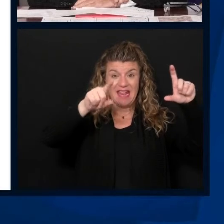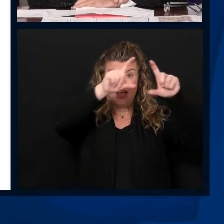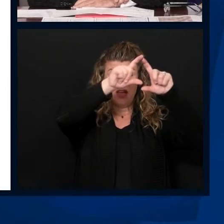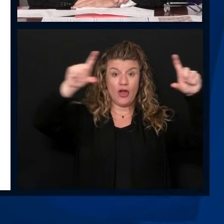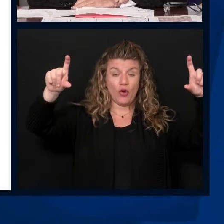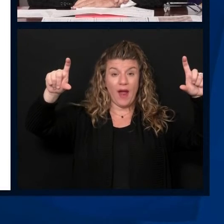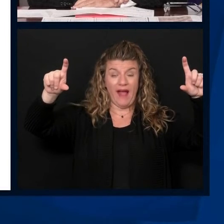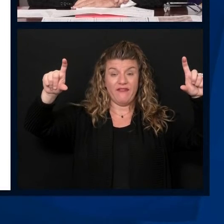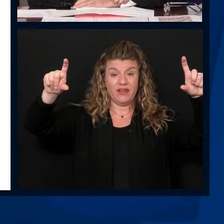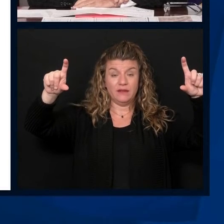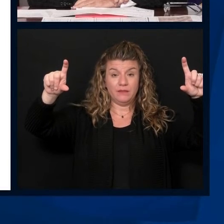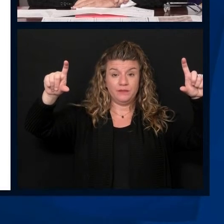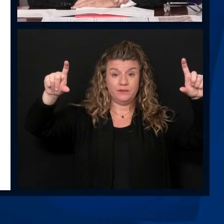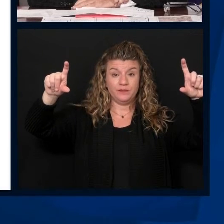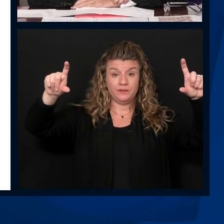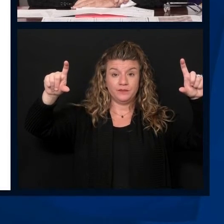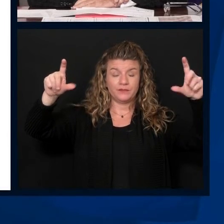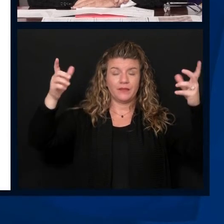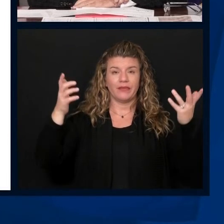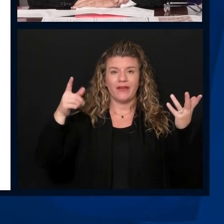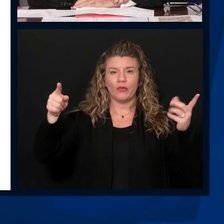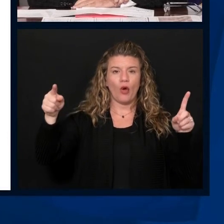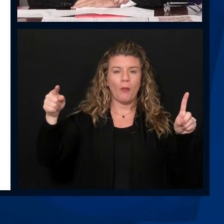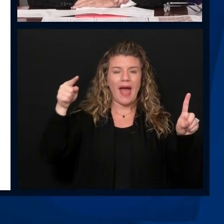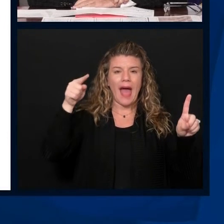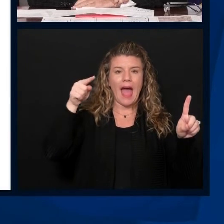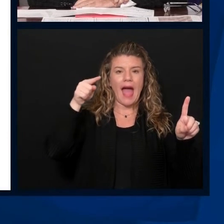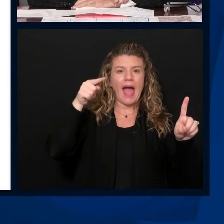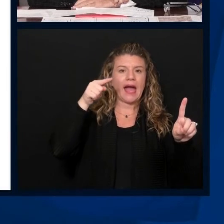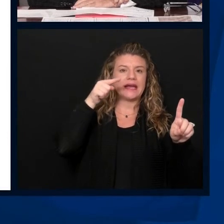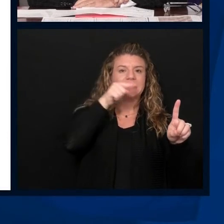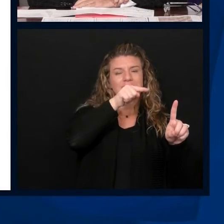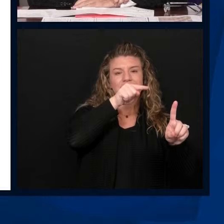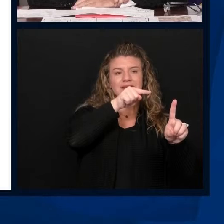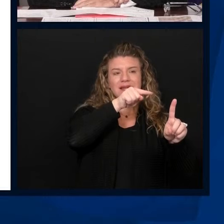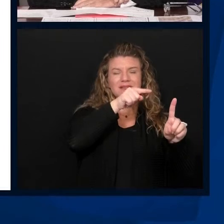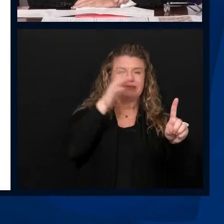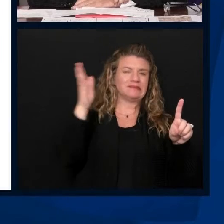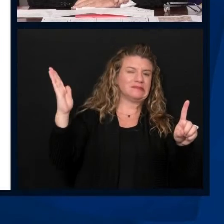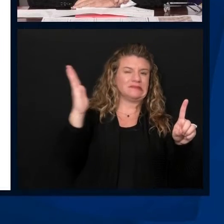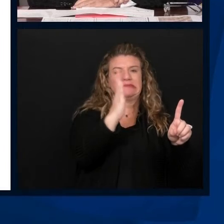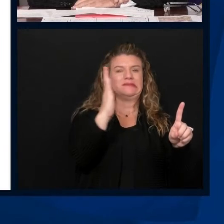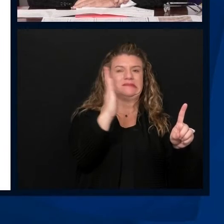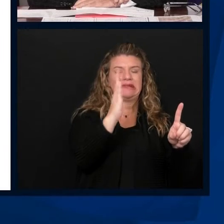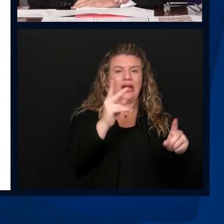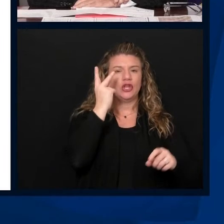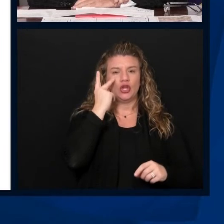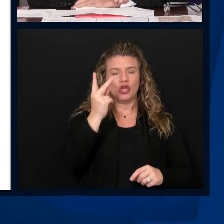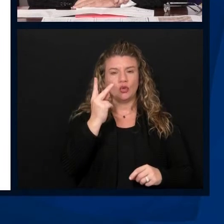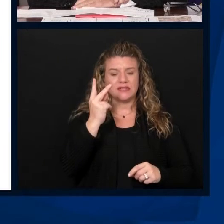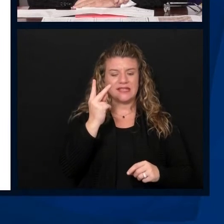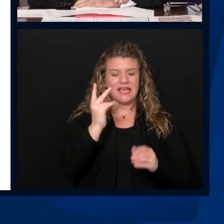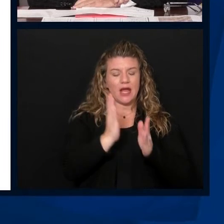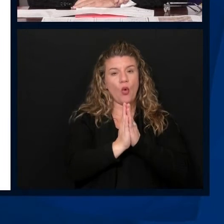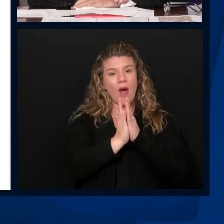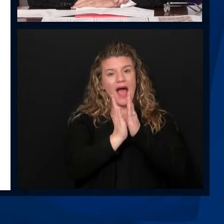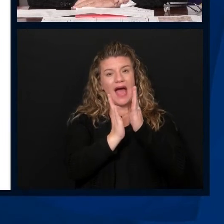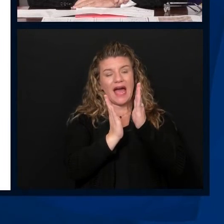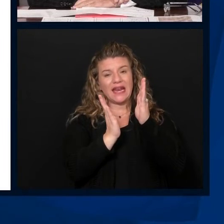that graph, I don't know, 1/8 of the way, you'll see a widening in that